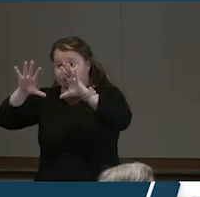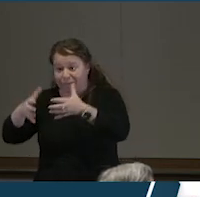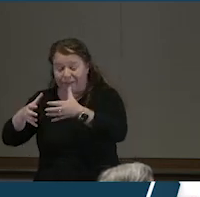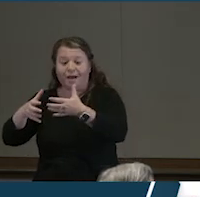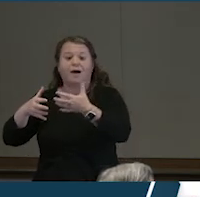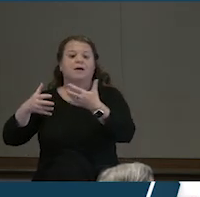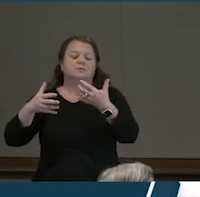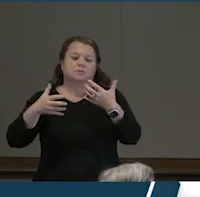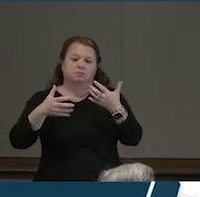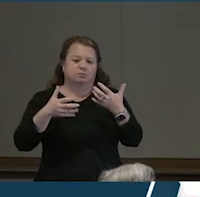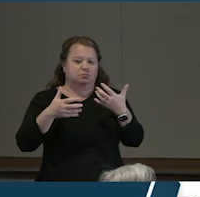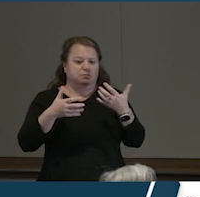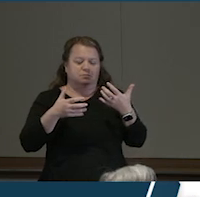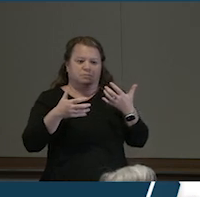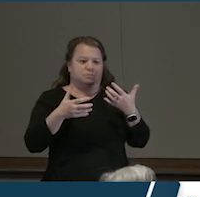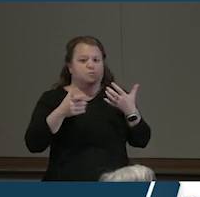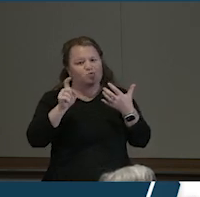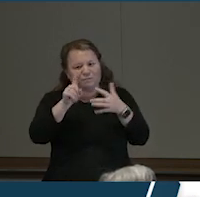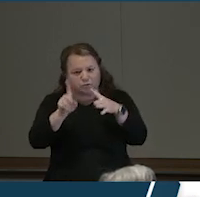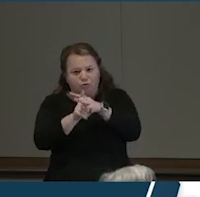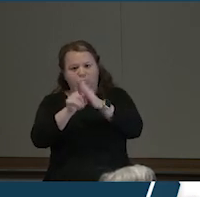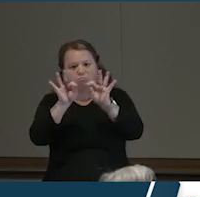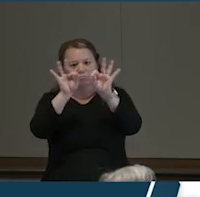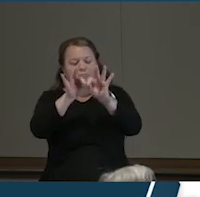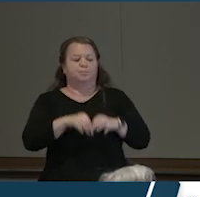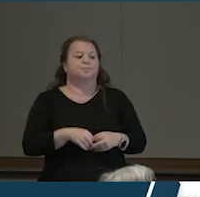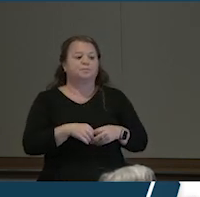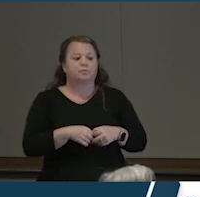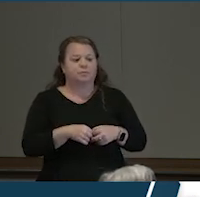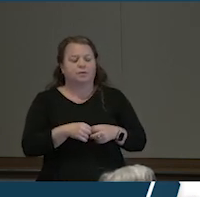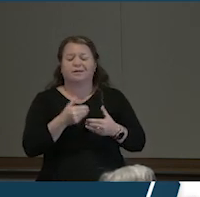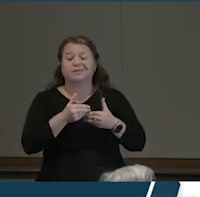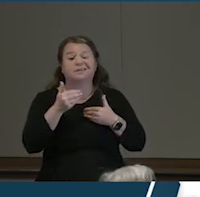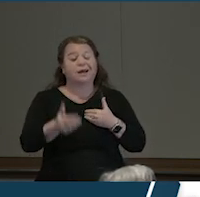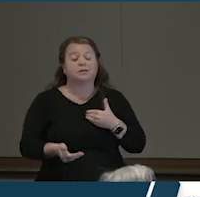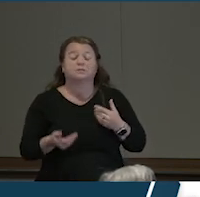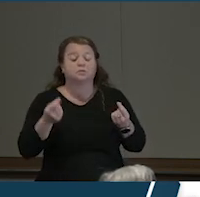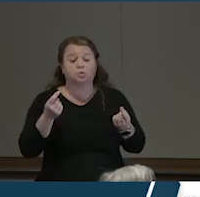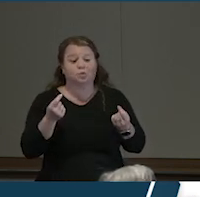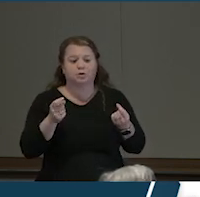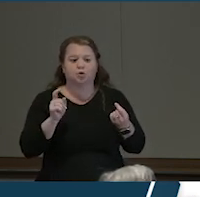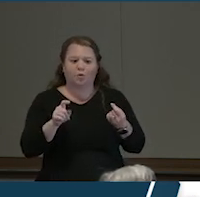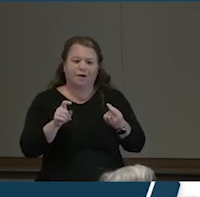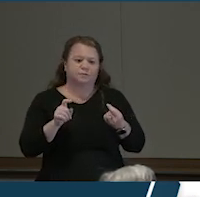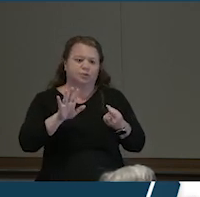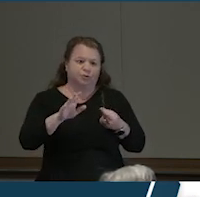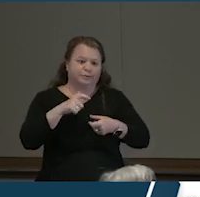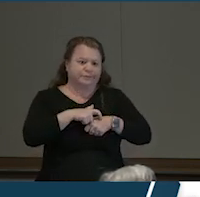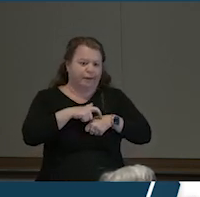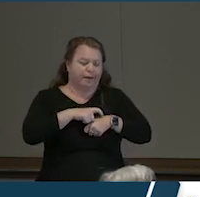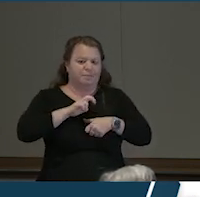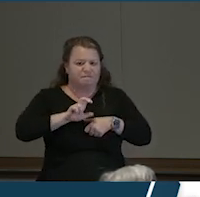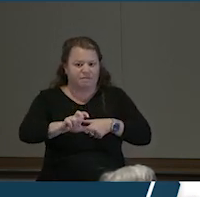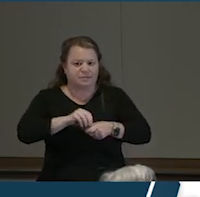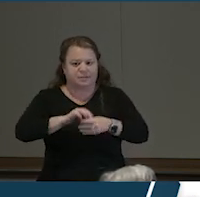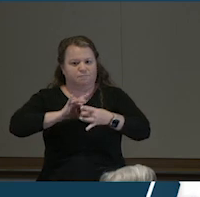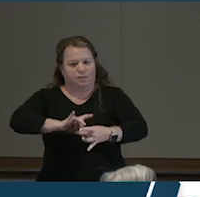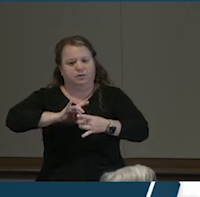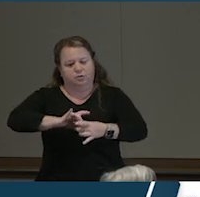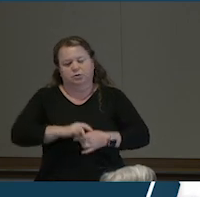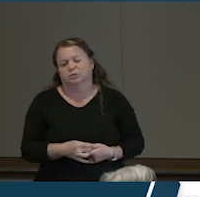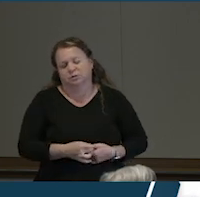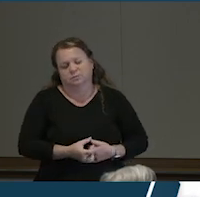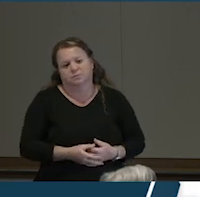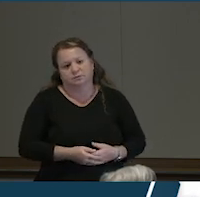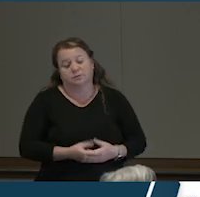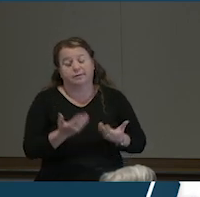up. All right, so the next thing is you have to invest in relationships. And again, and